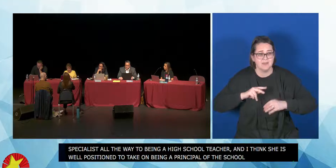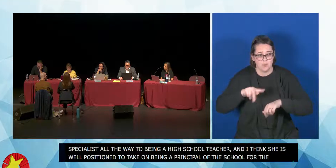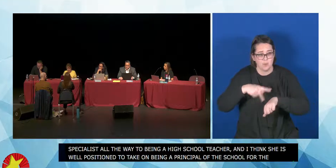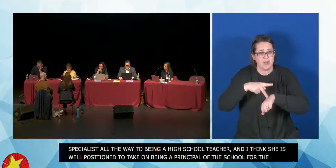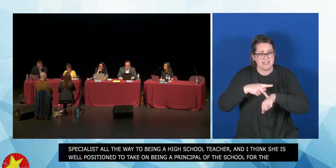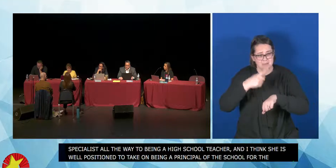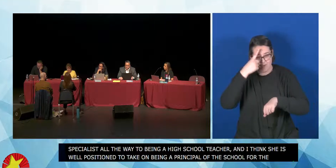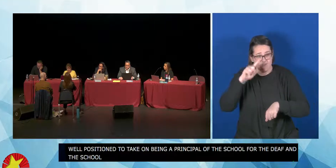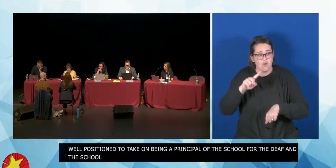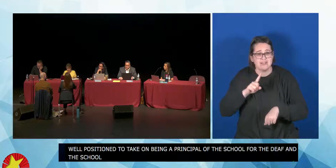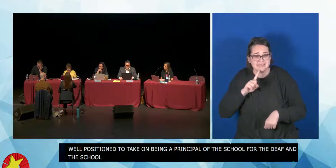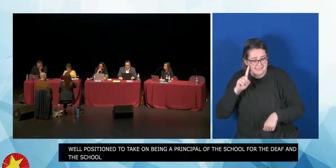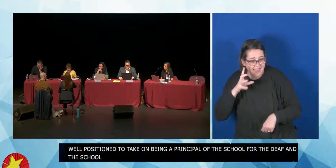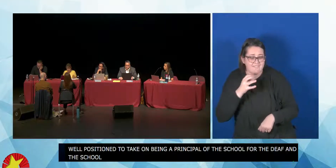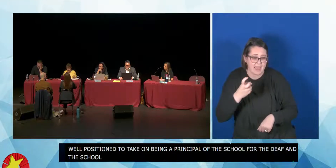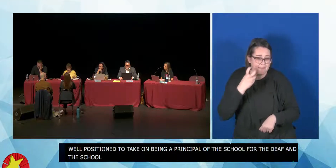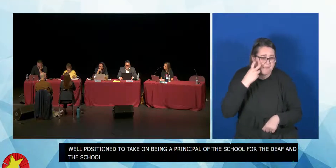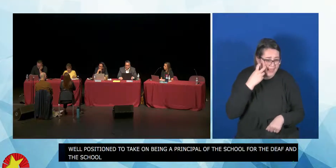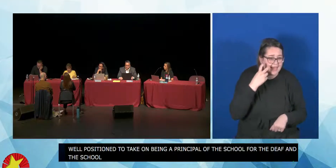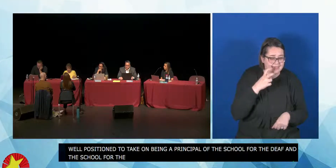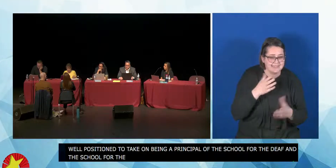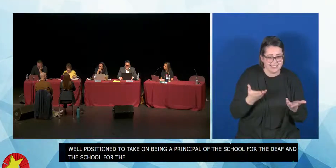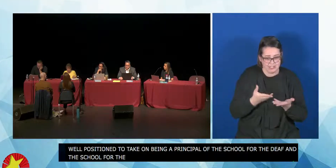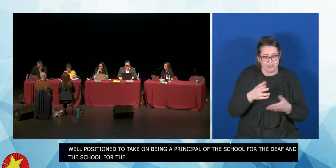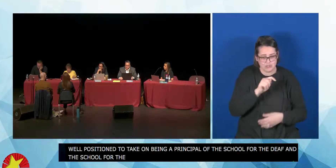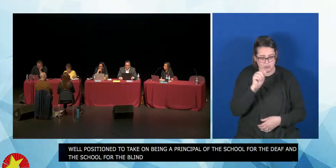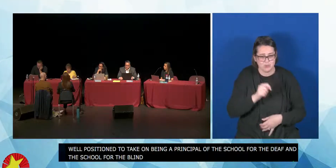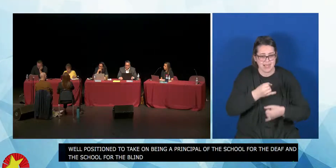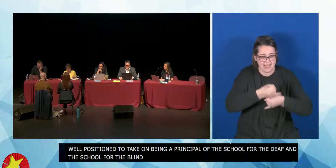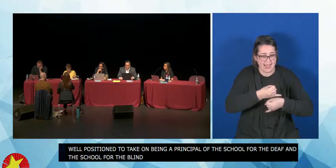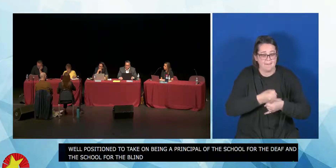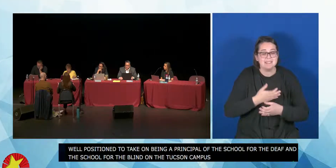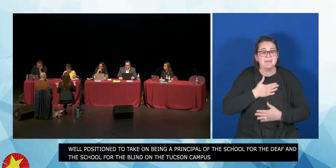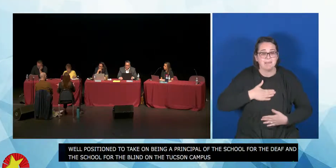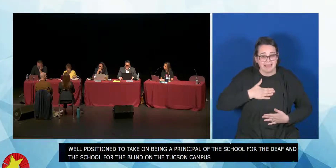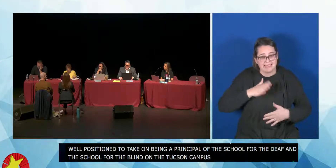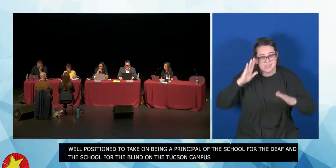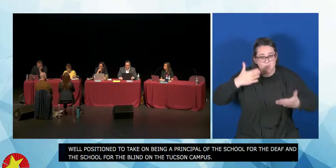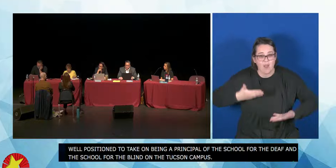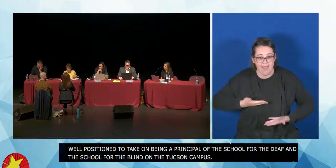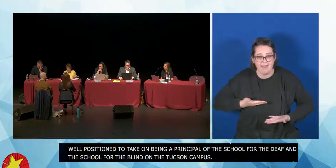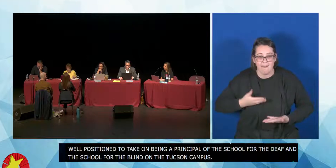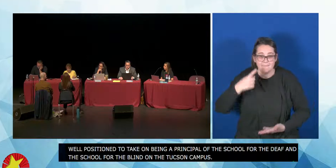for the Blind on the Tucson campus. Please welcome Ms. Waddell.